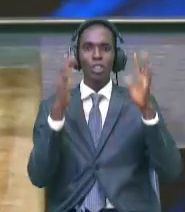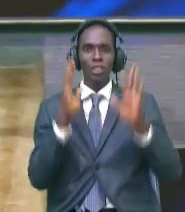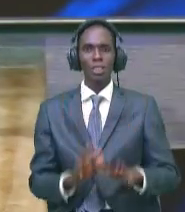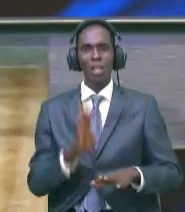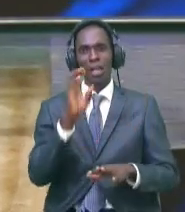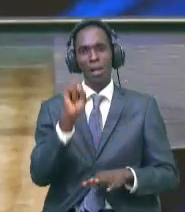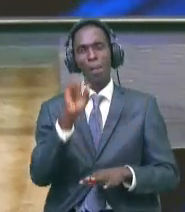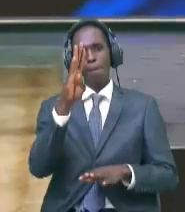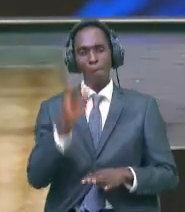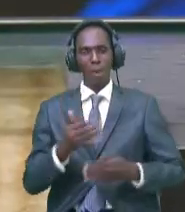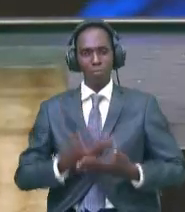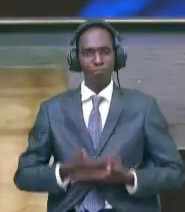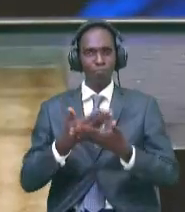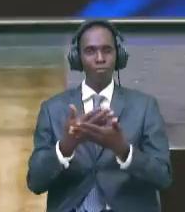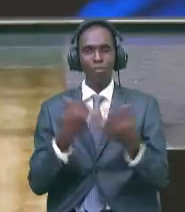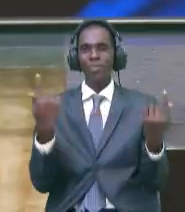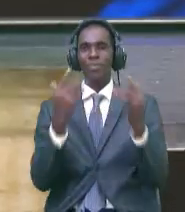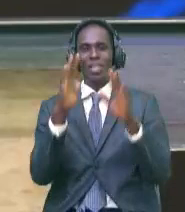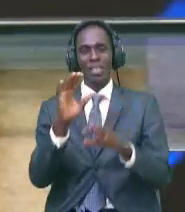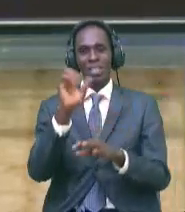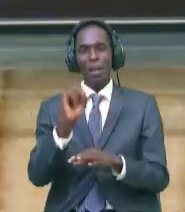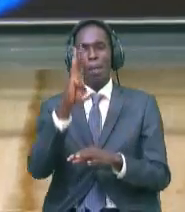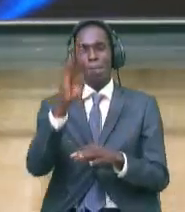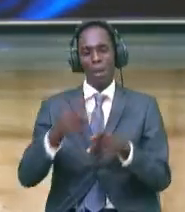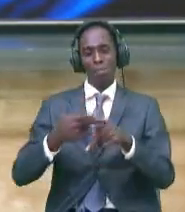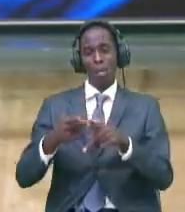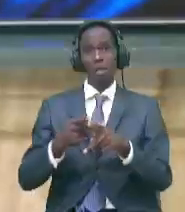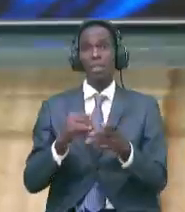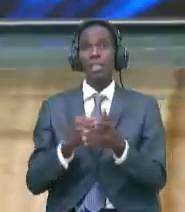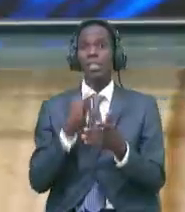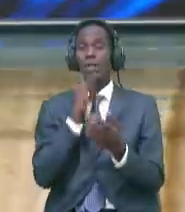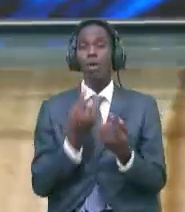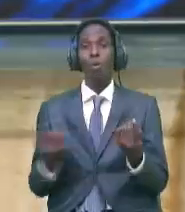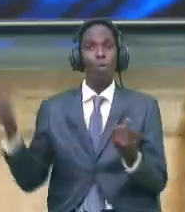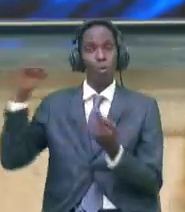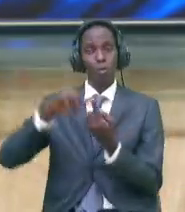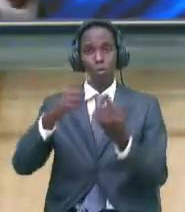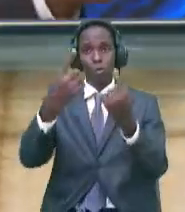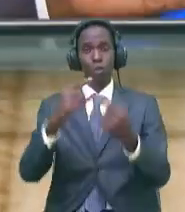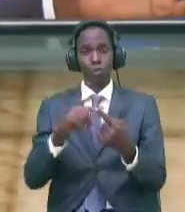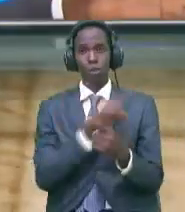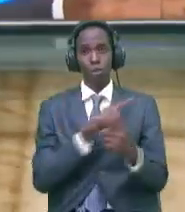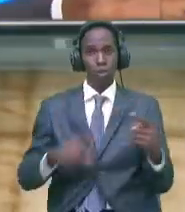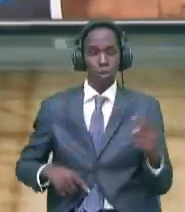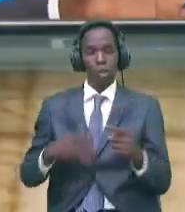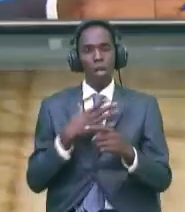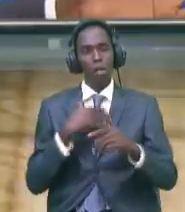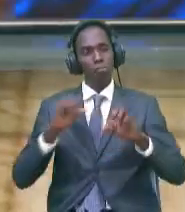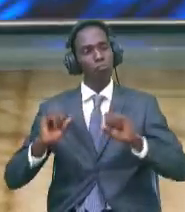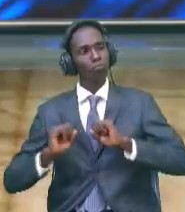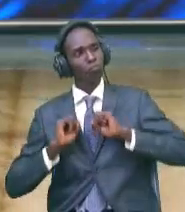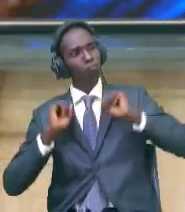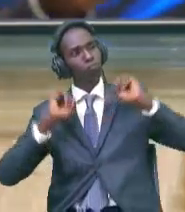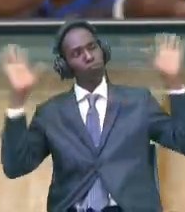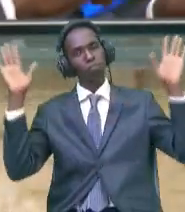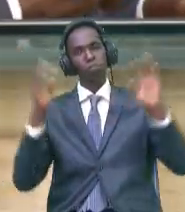were sinners by practice. And it is when you come to the Lord and you turn away from your sin